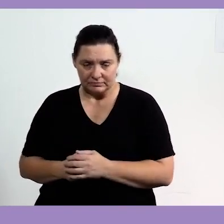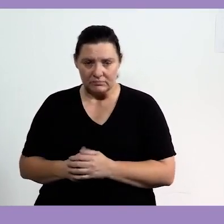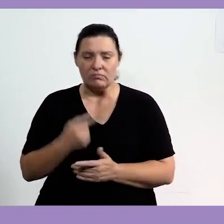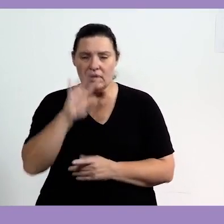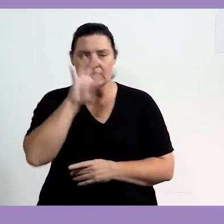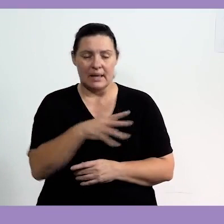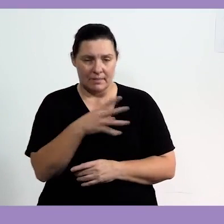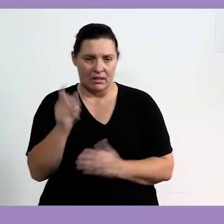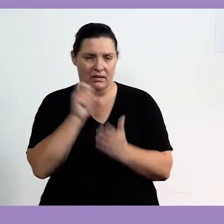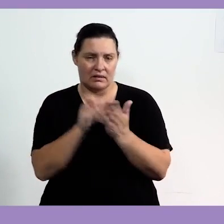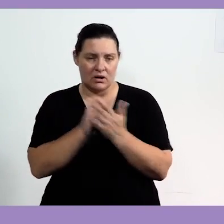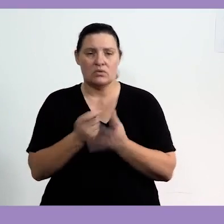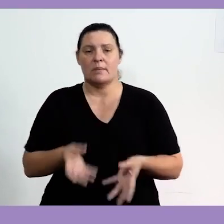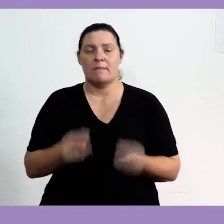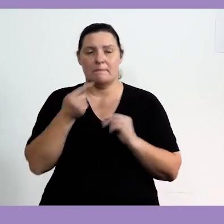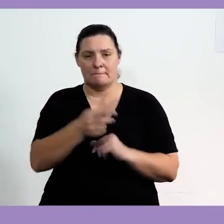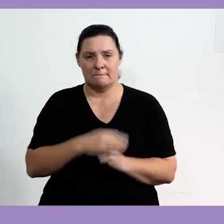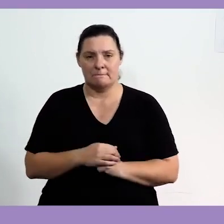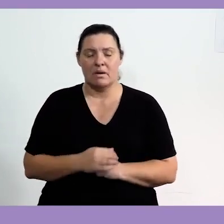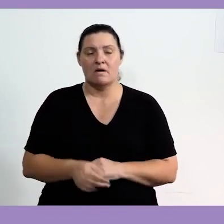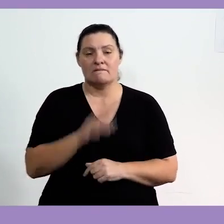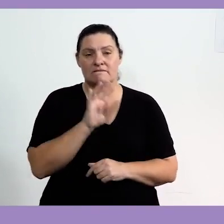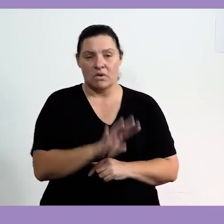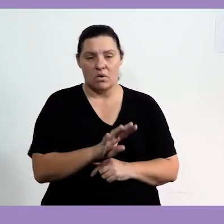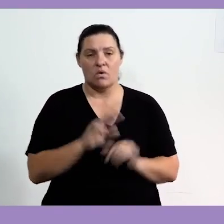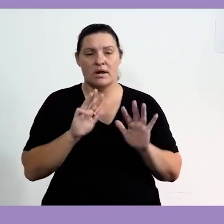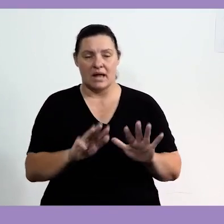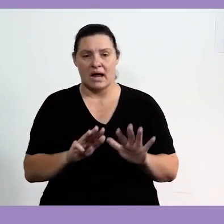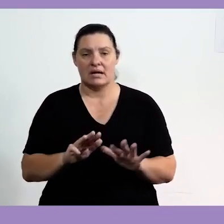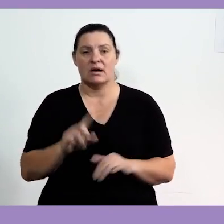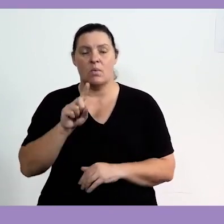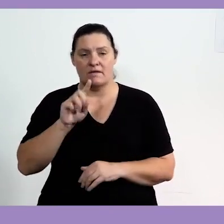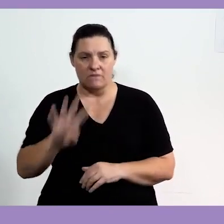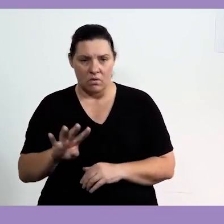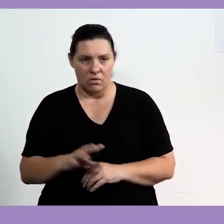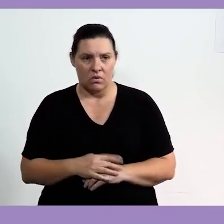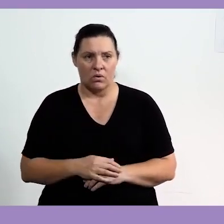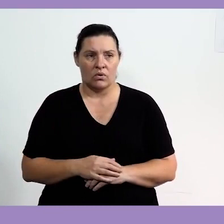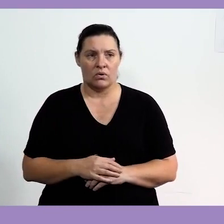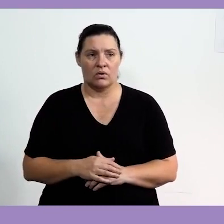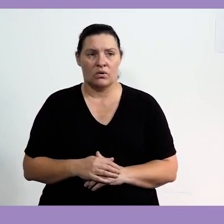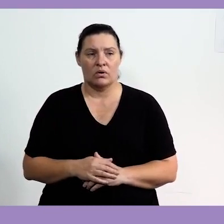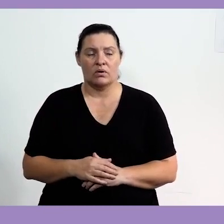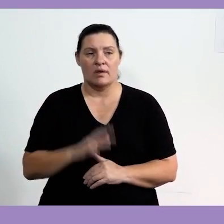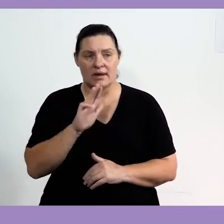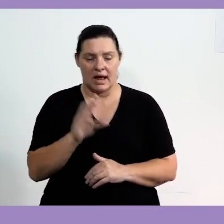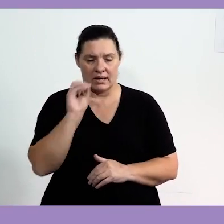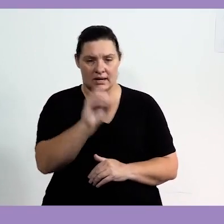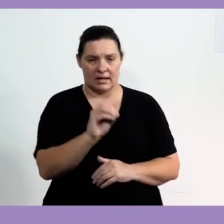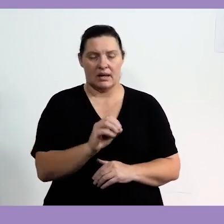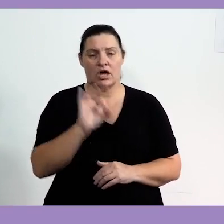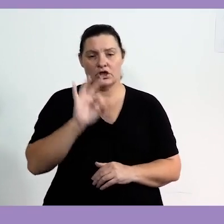out the table and see what we get there. So from 4, 9, 14, let's fill it out there. The second term is